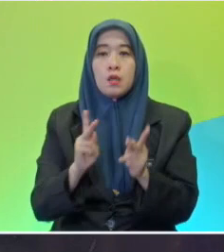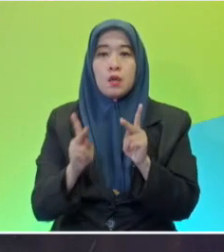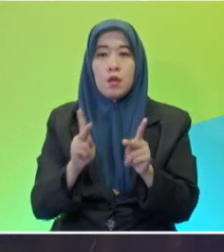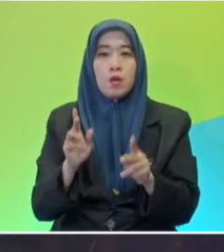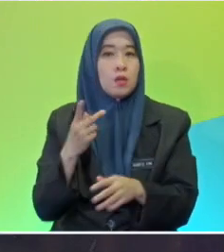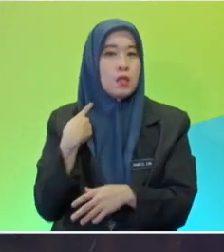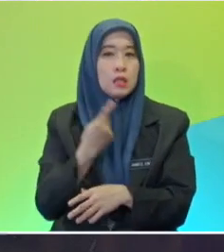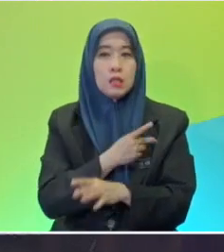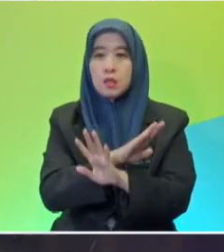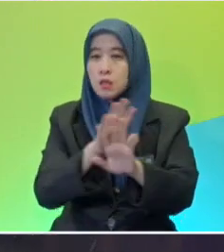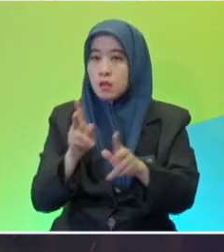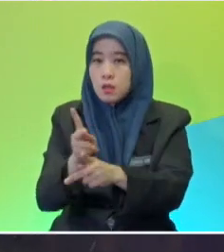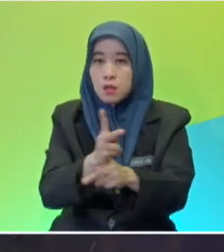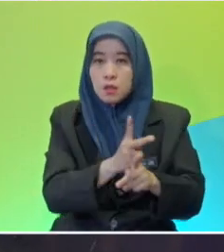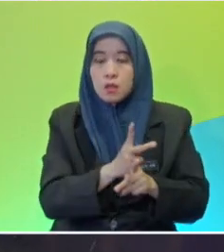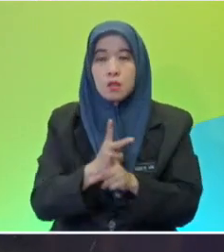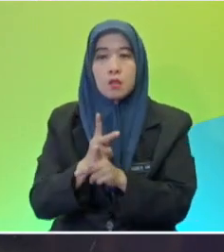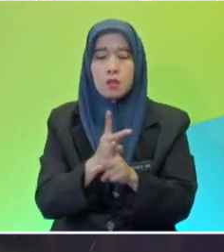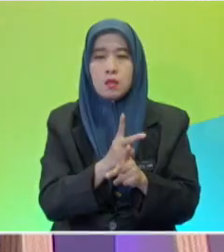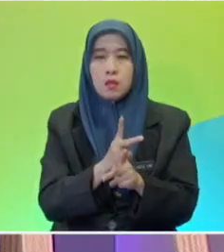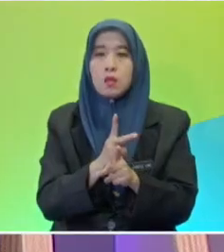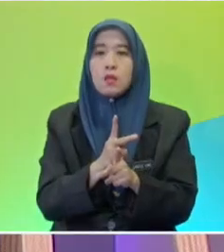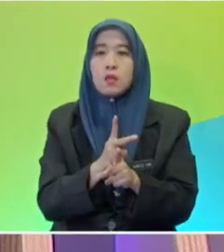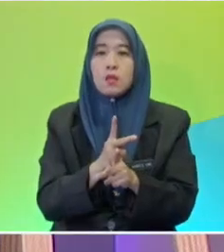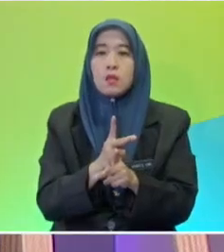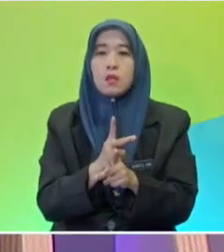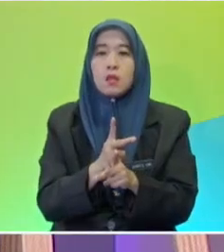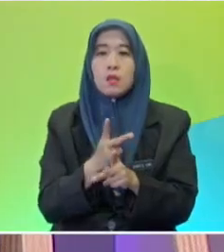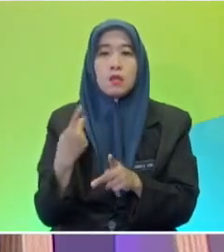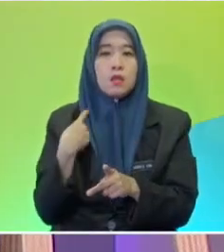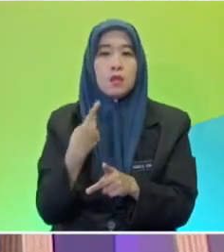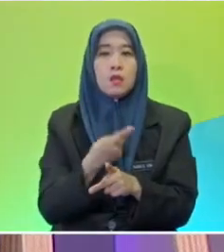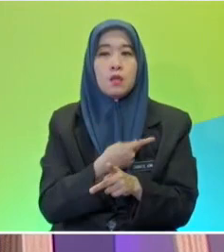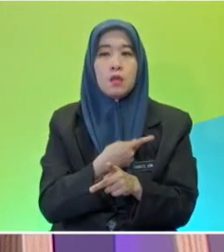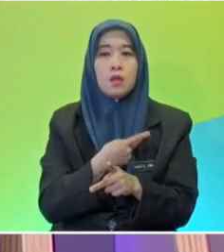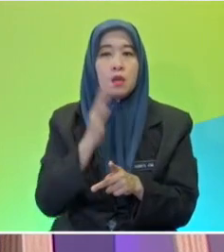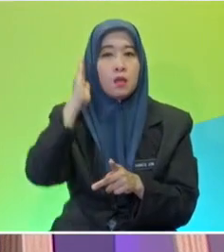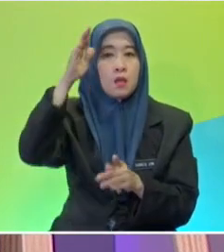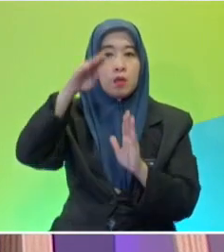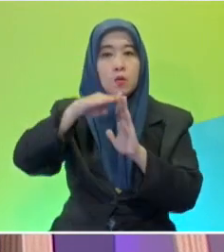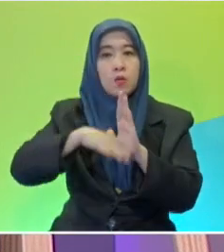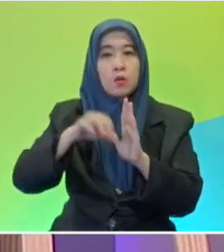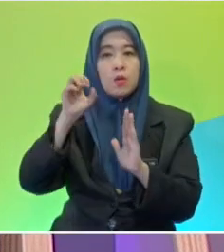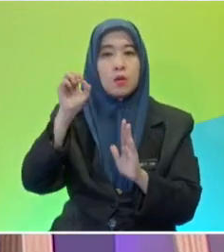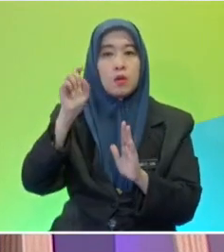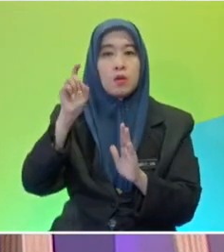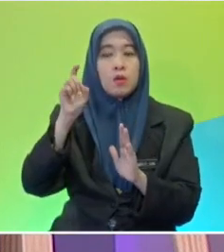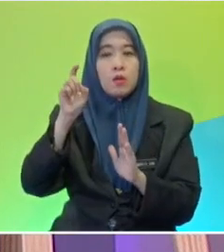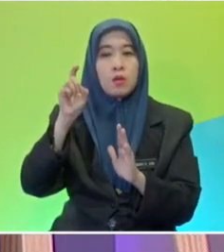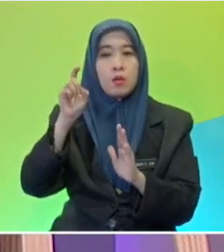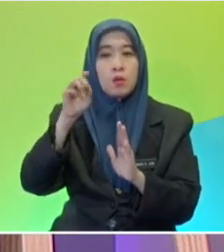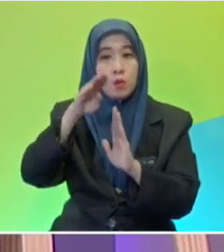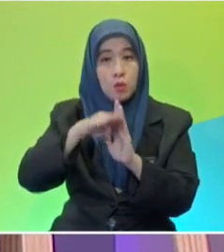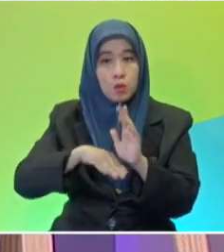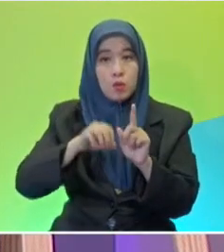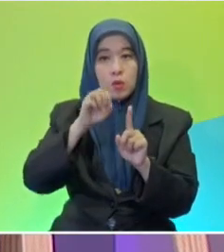take care of our Mother Nature, okay, so we will lack of oxygen. Okay. Okay, and the temperature of